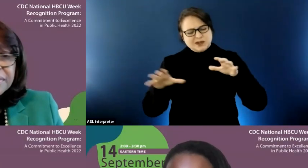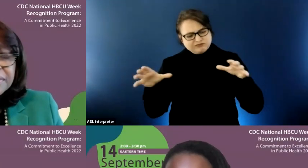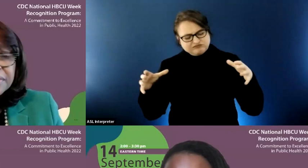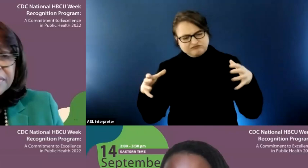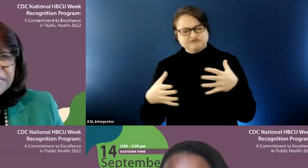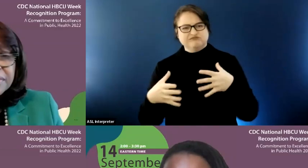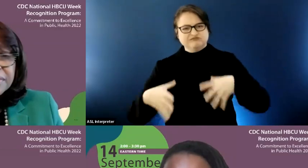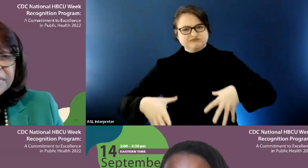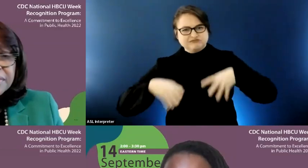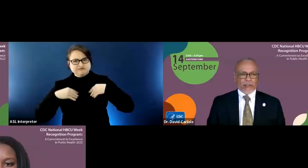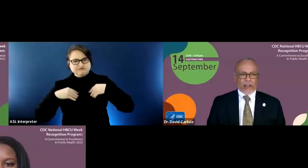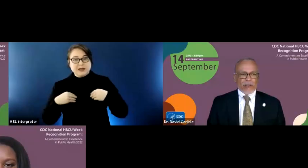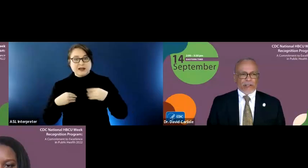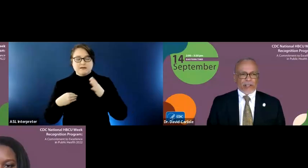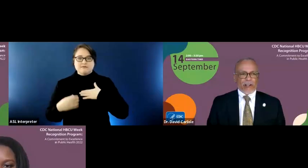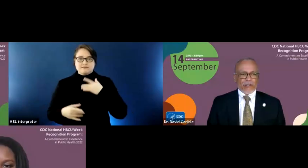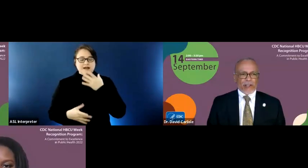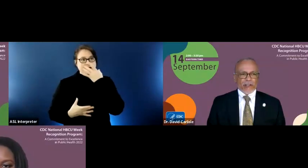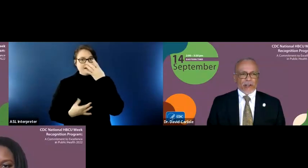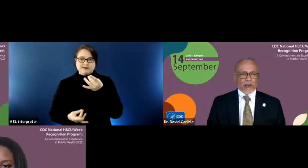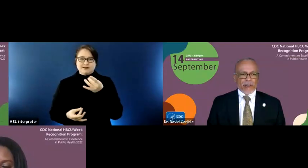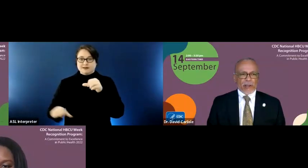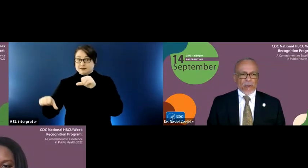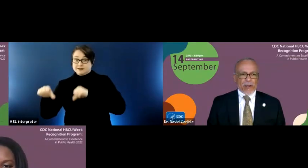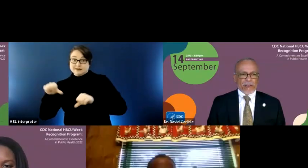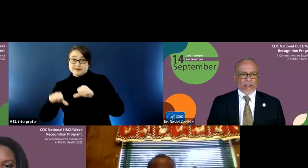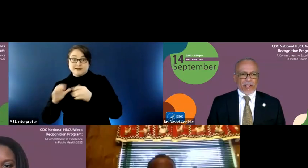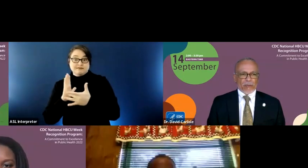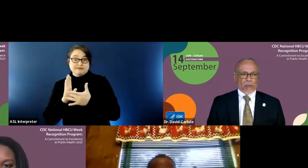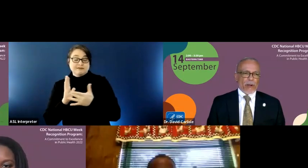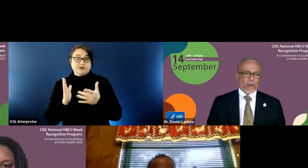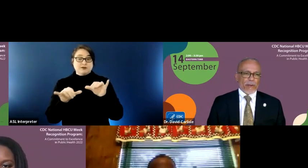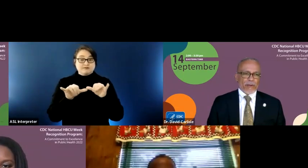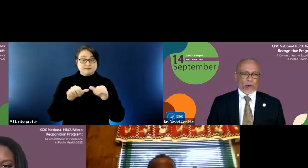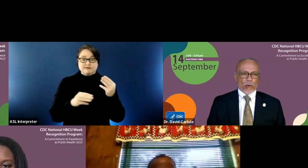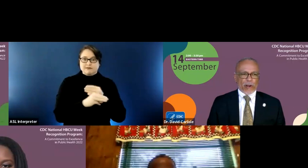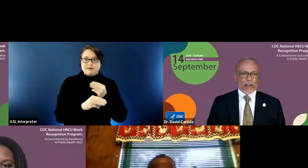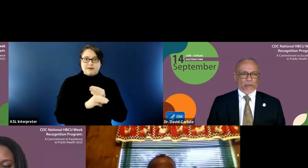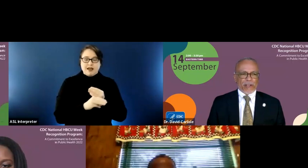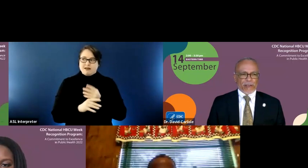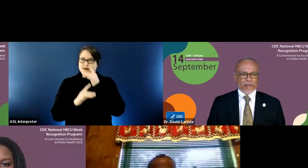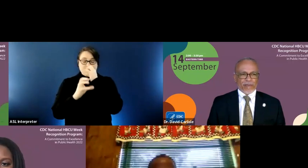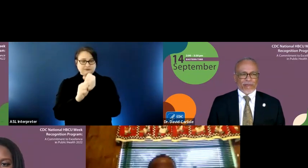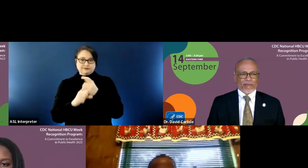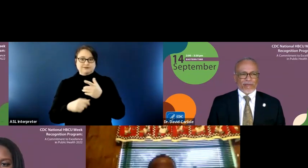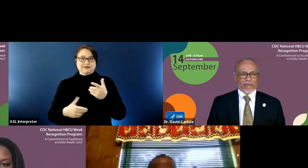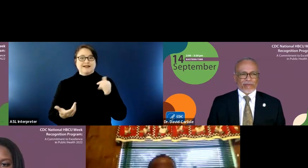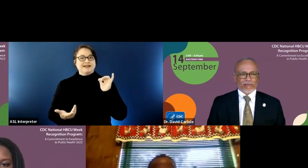really kindled my interest in science, technology, engineering, and math, and propelled me toward where I am today.